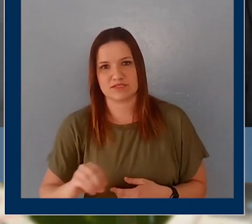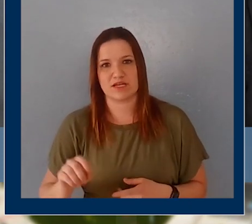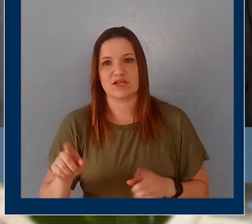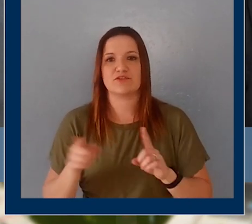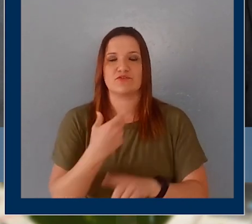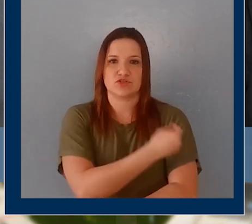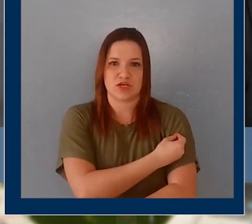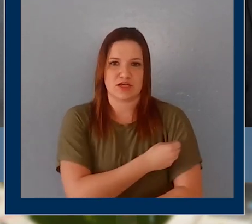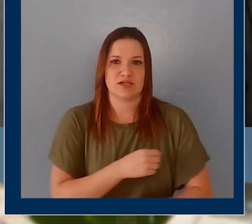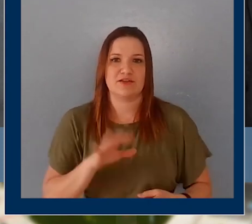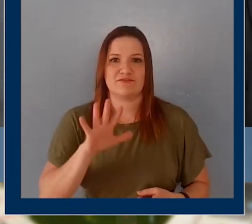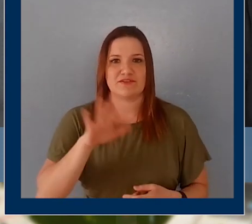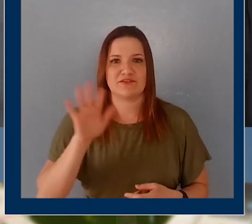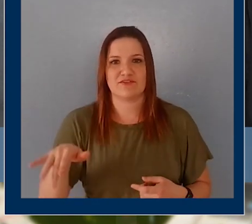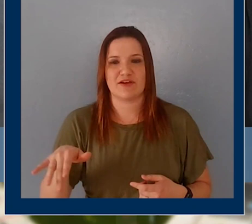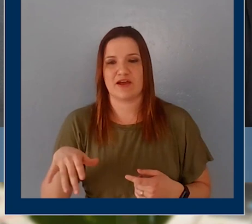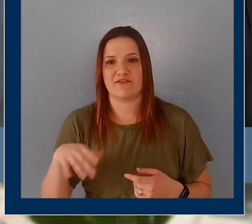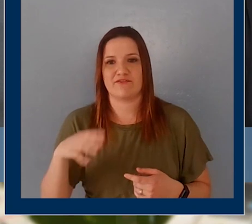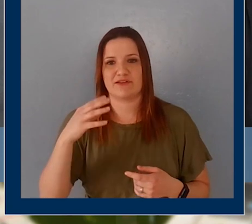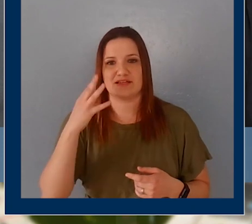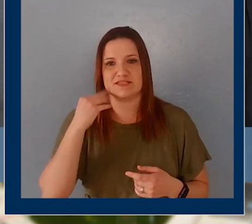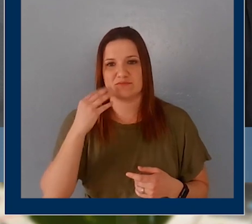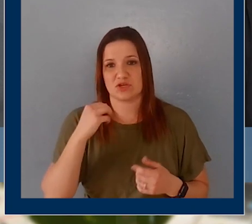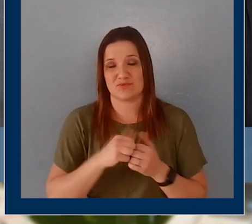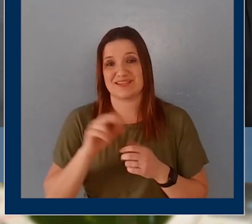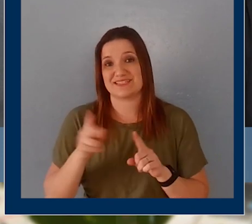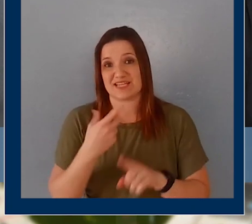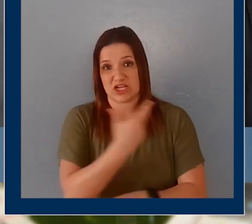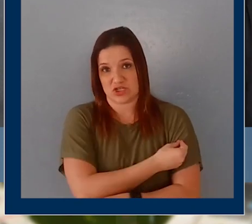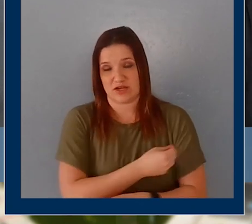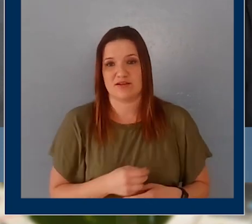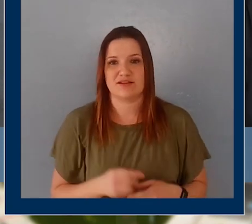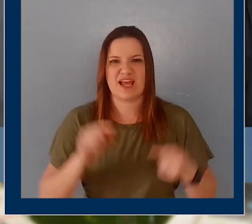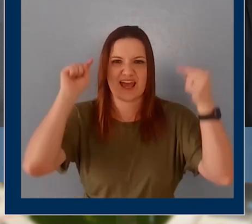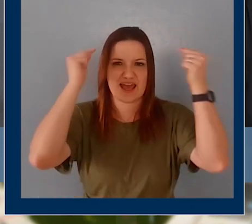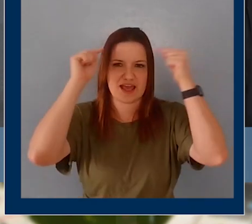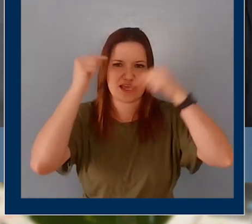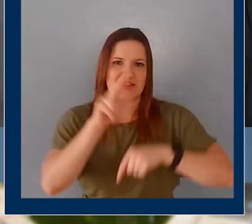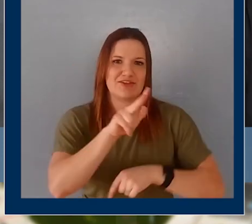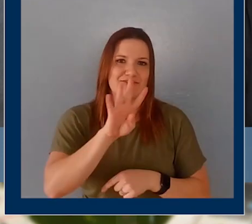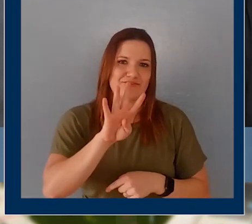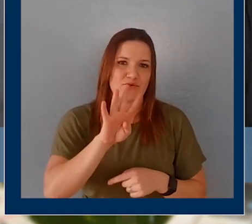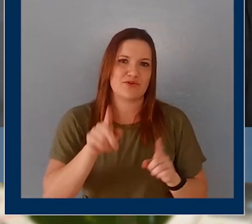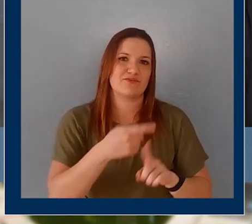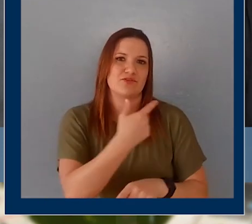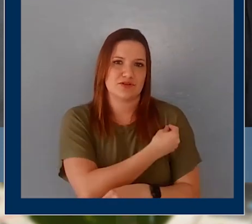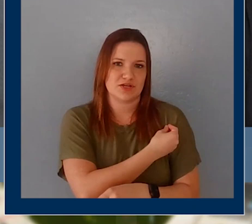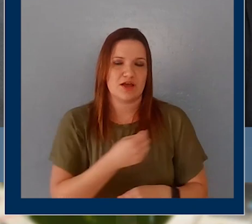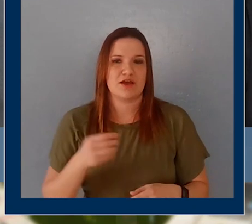Headaches, 34% first dose, 45% second dose. Chills, 10% first